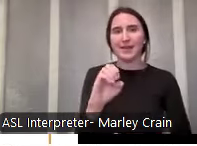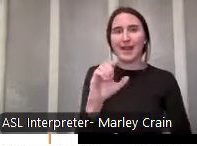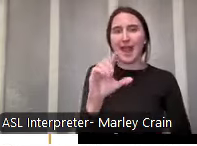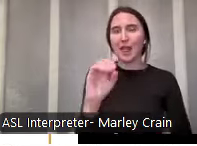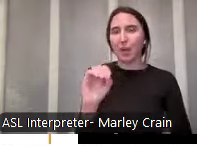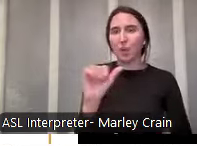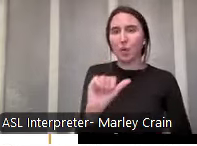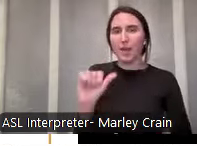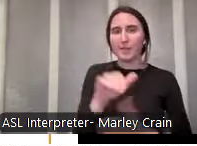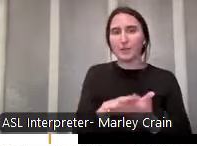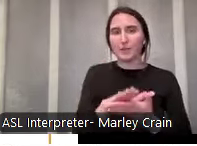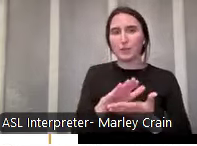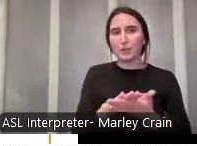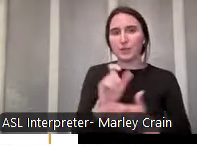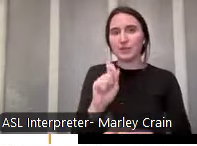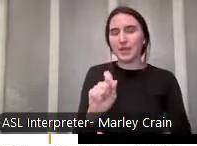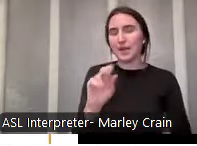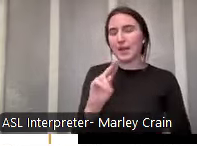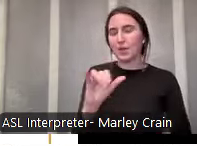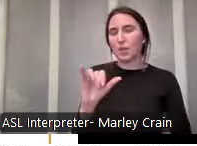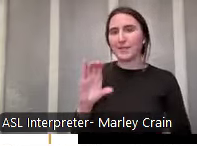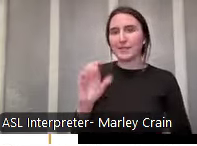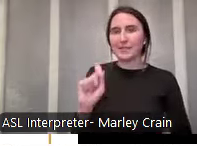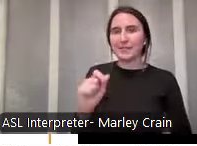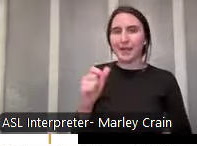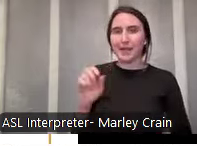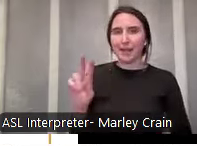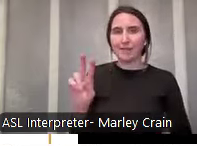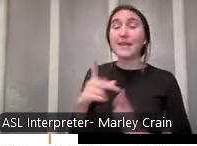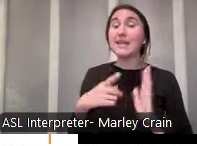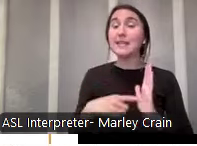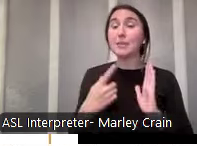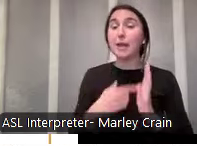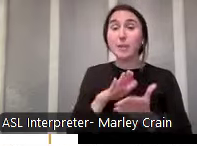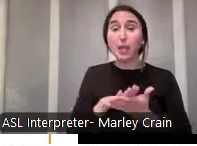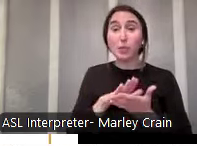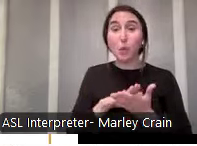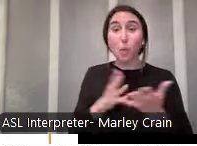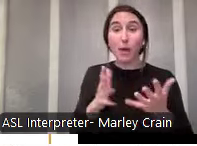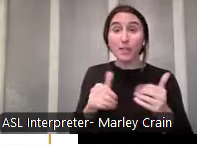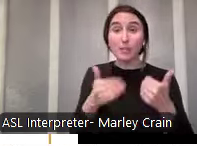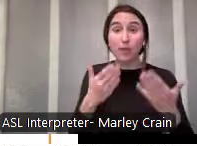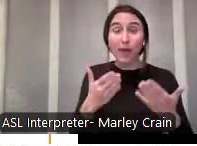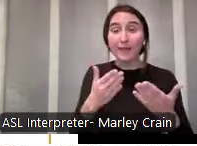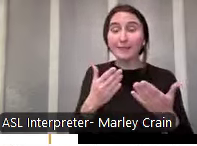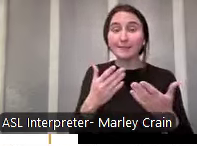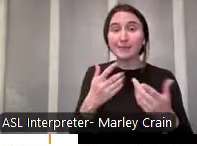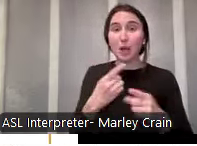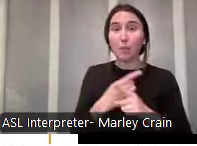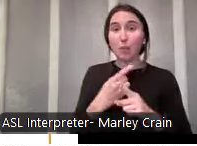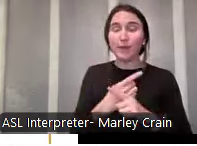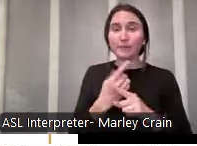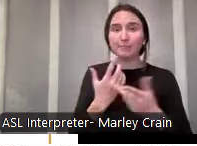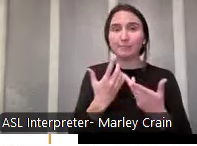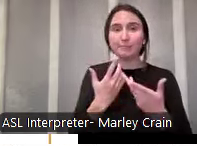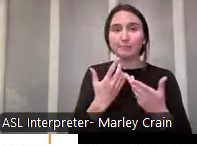going up the chain can help make sure, that a parent does have information provided in their